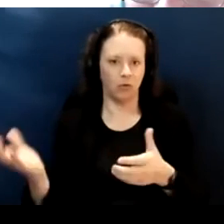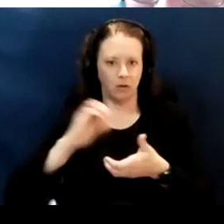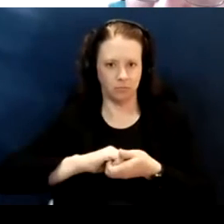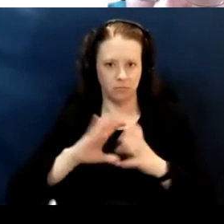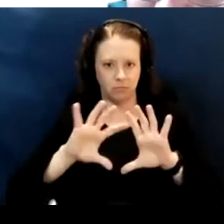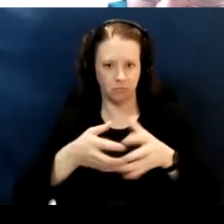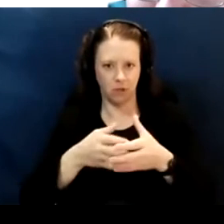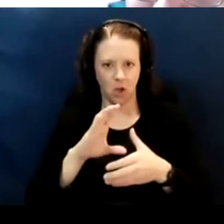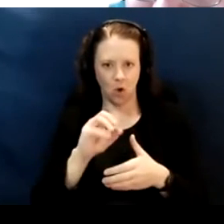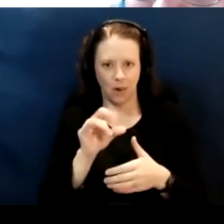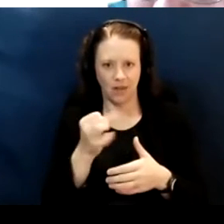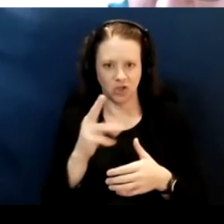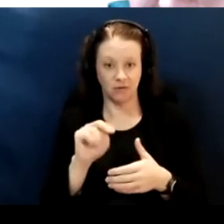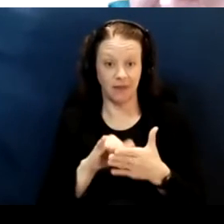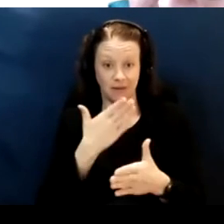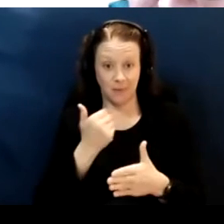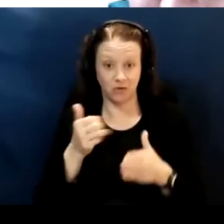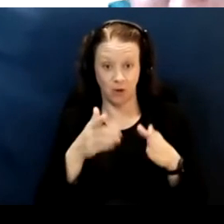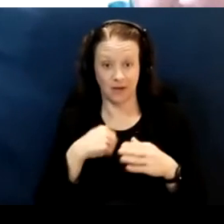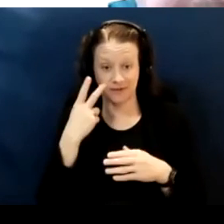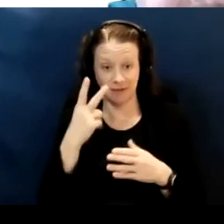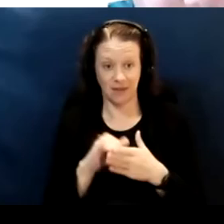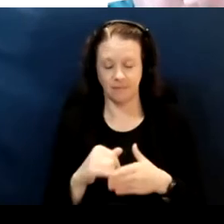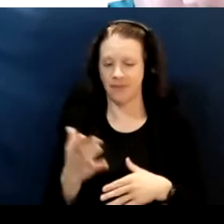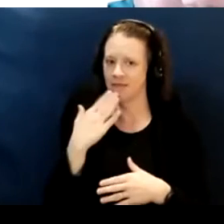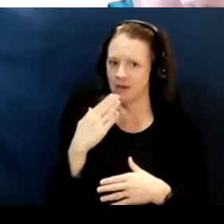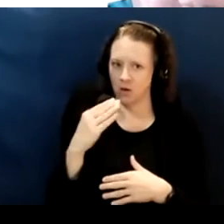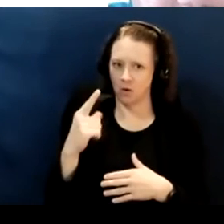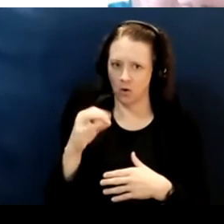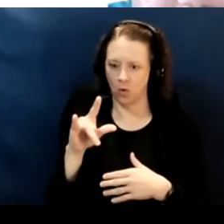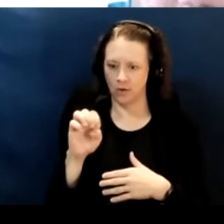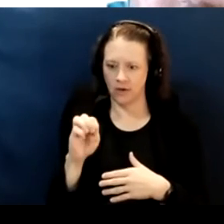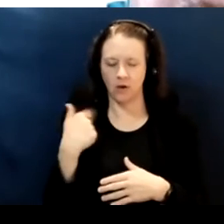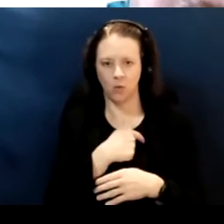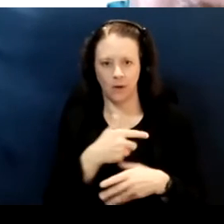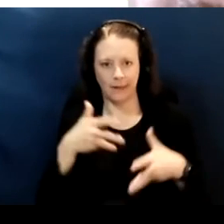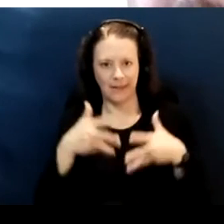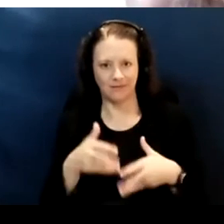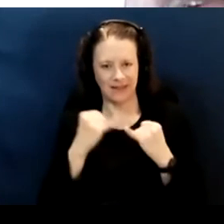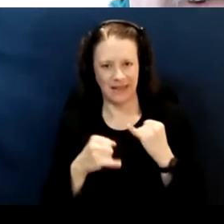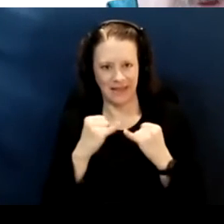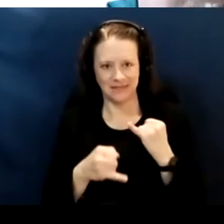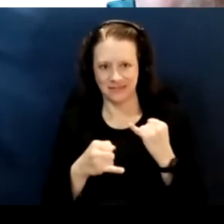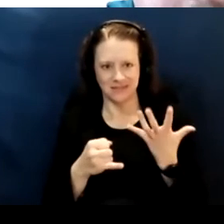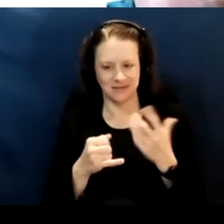Thanks. That's the best way that I can see it. Thank you. Thanks, Goldie. We are down to just our last